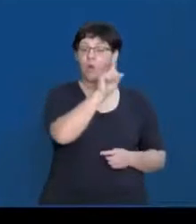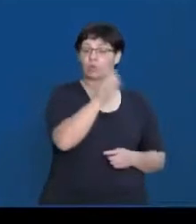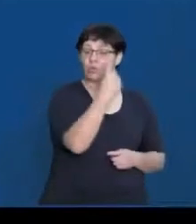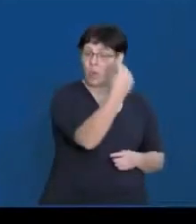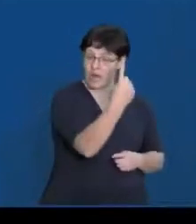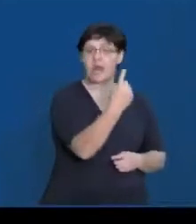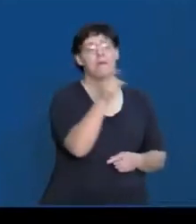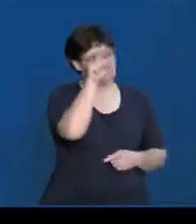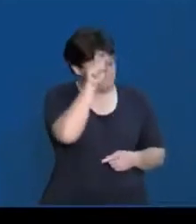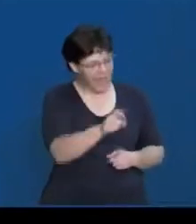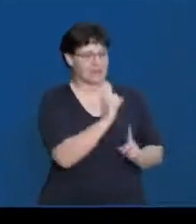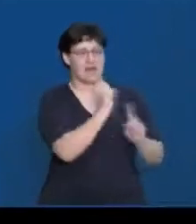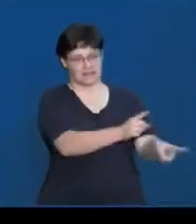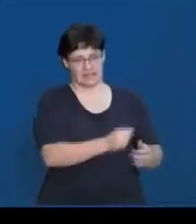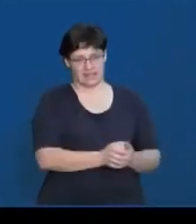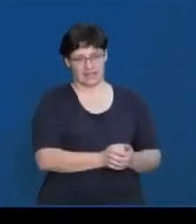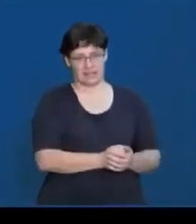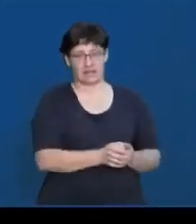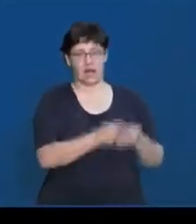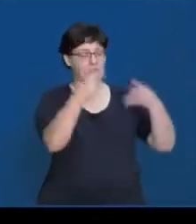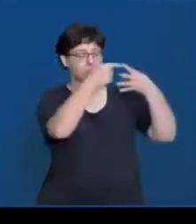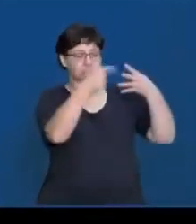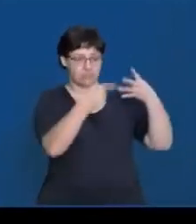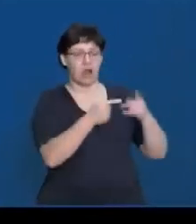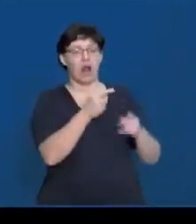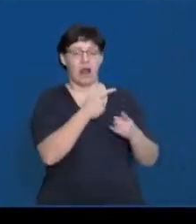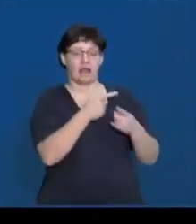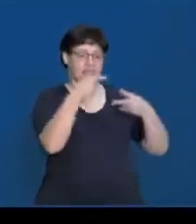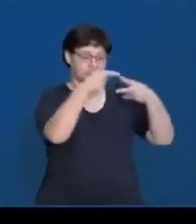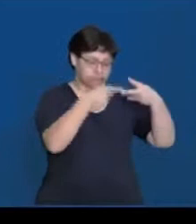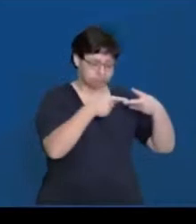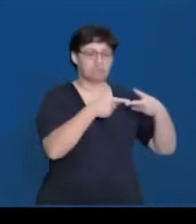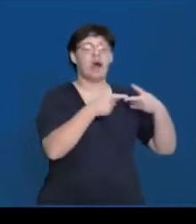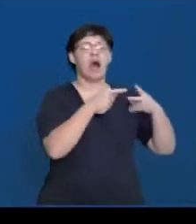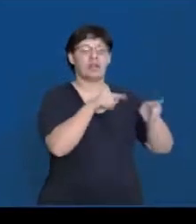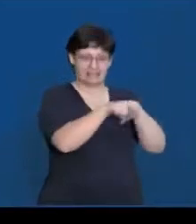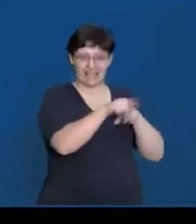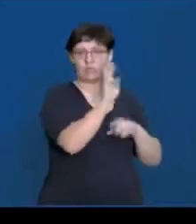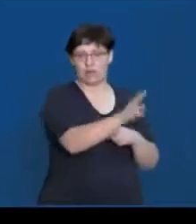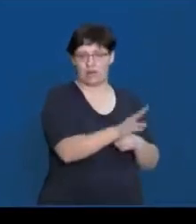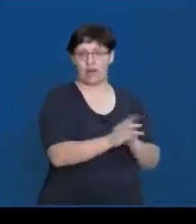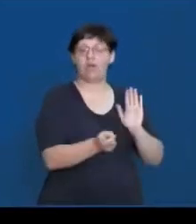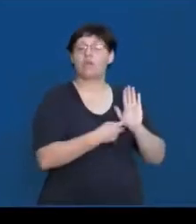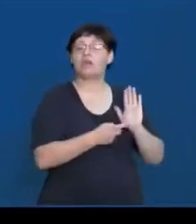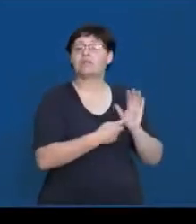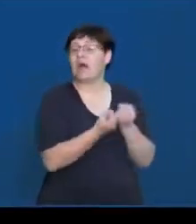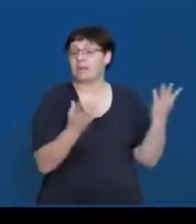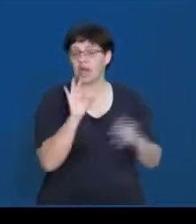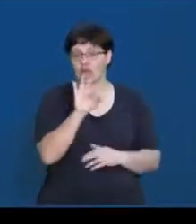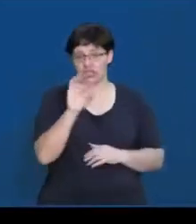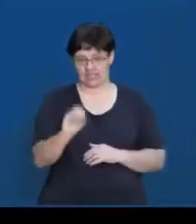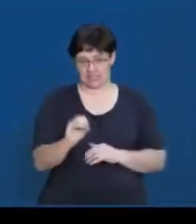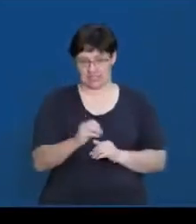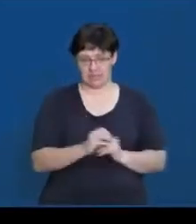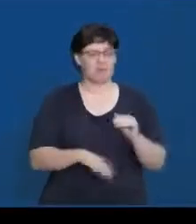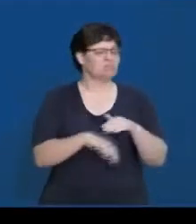1 is a compulsory question, and all topics are examinable, right? And it's a 30-mark question. You need